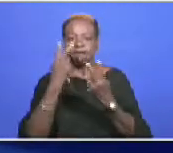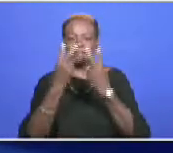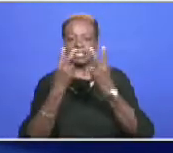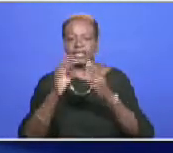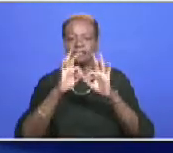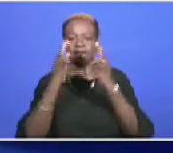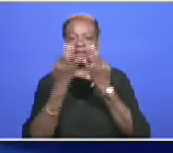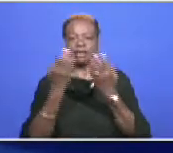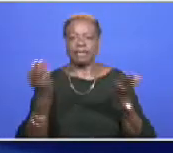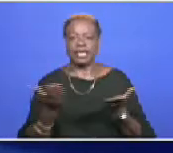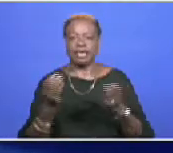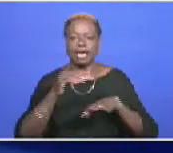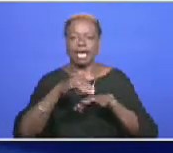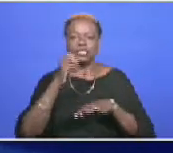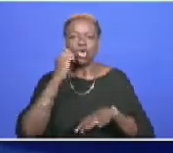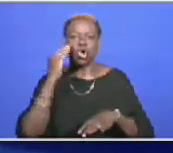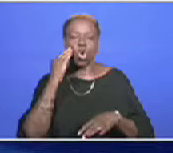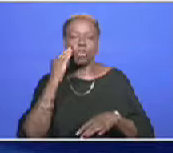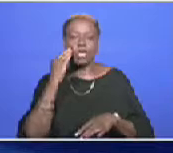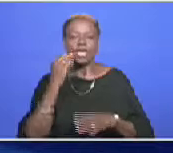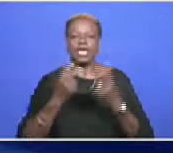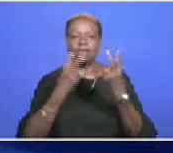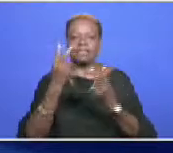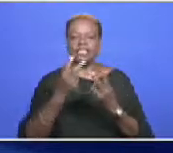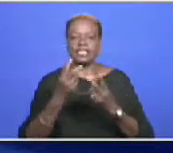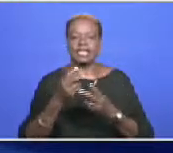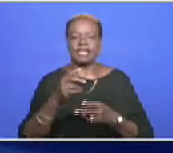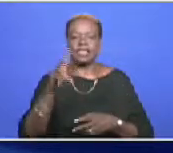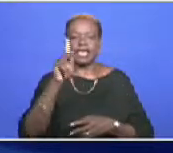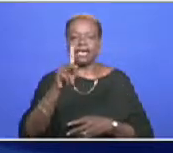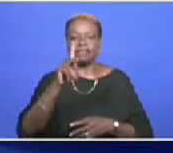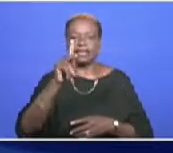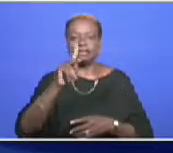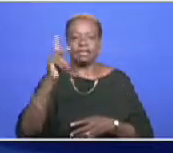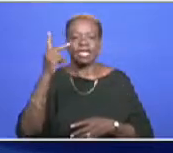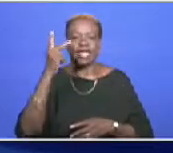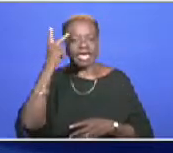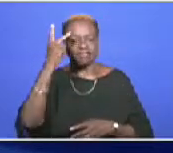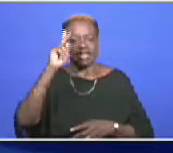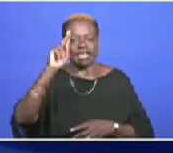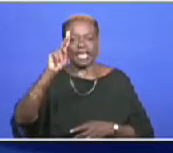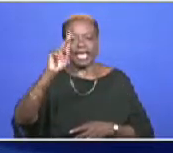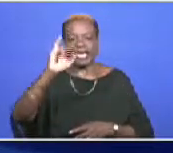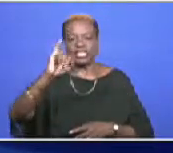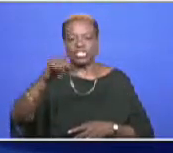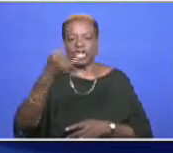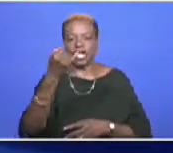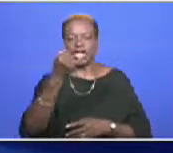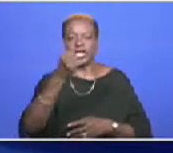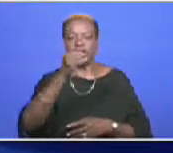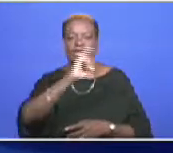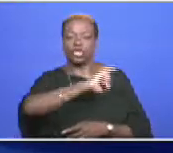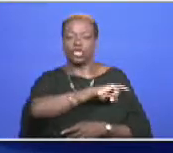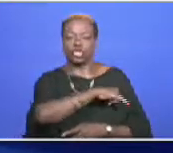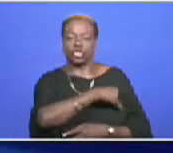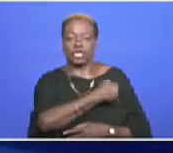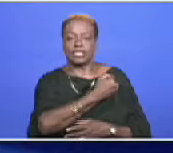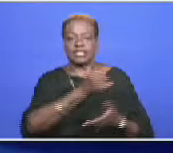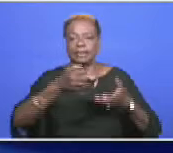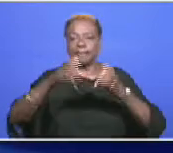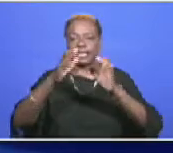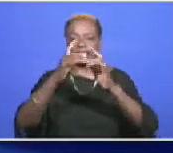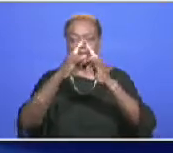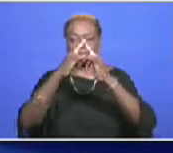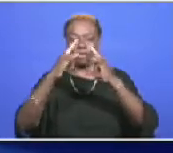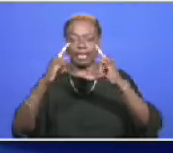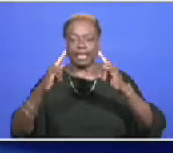took some time out to visit the Kevin KJ Johnson basketball camp where it all started for him, and he spoke about how life has been since making that transition